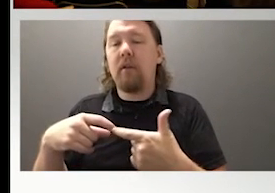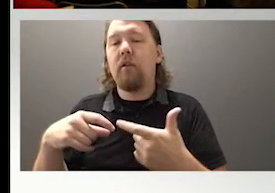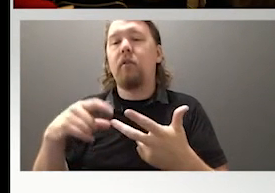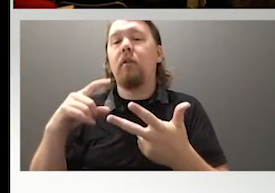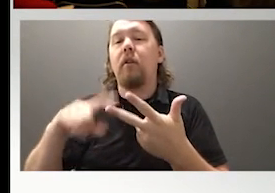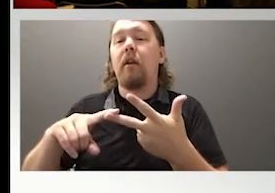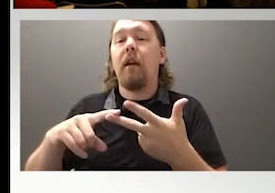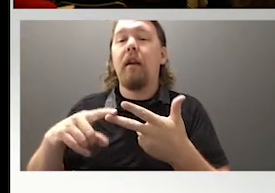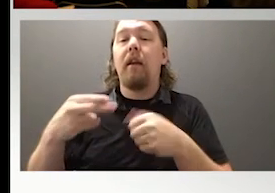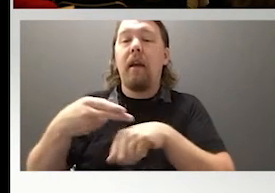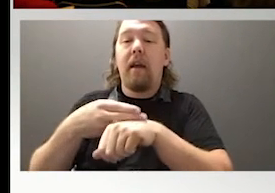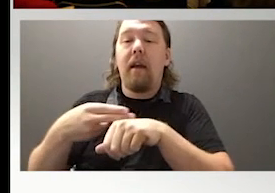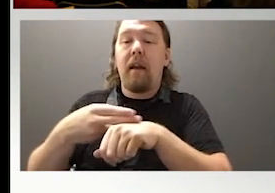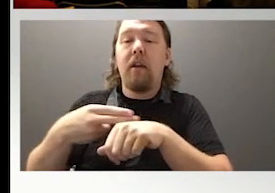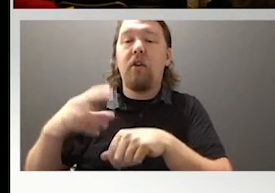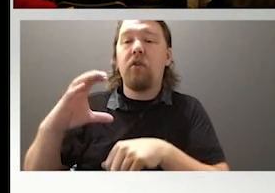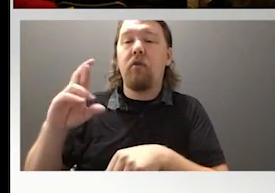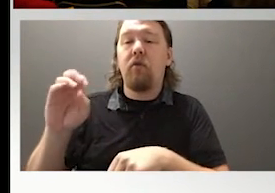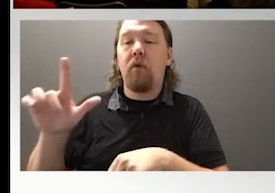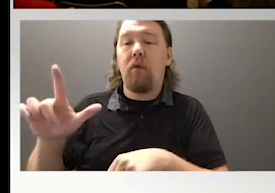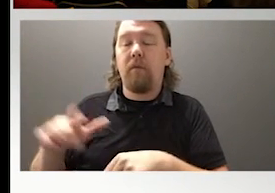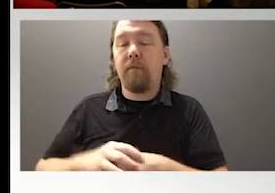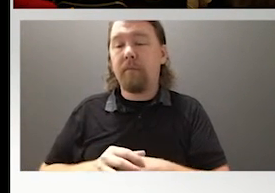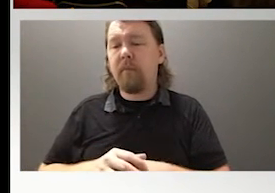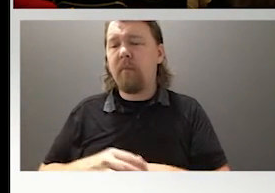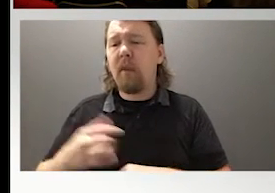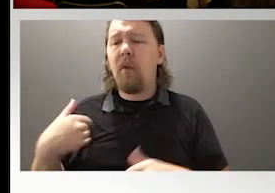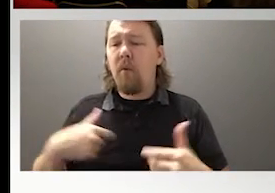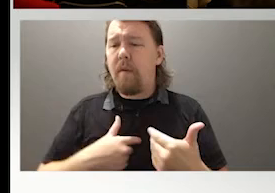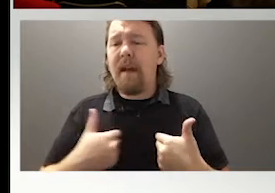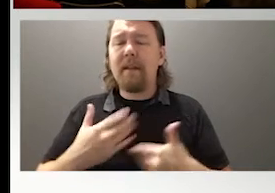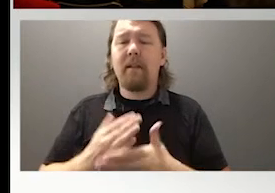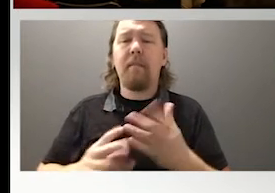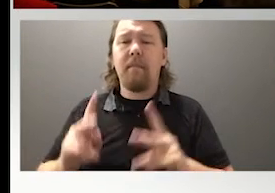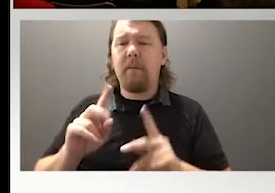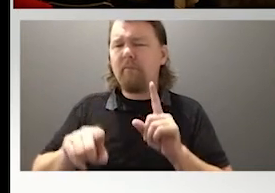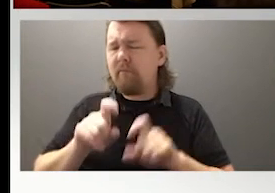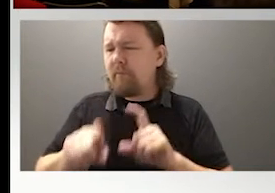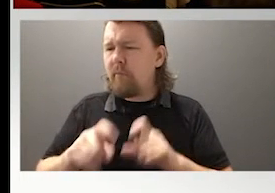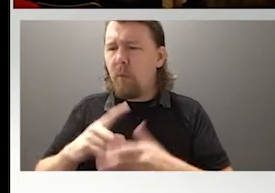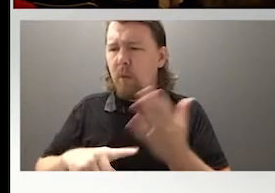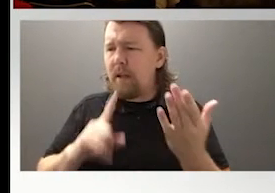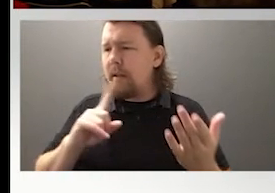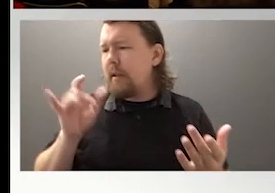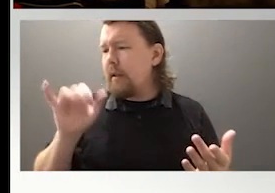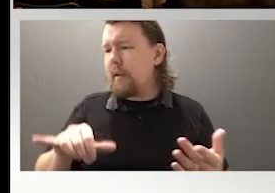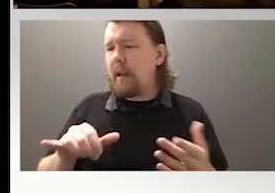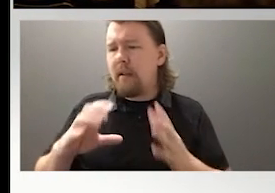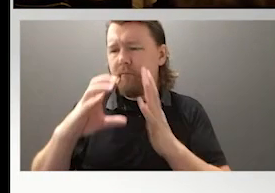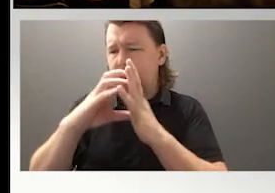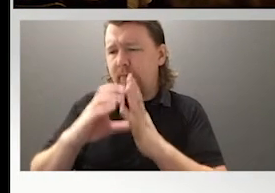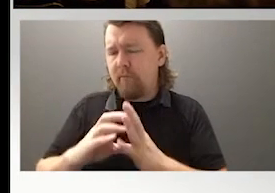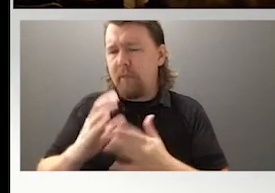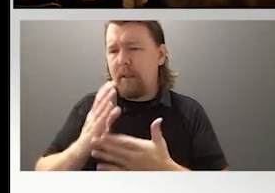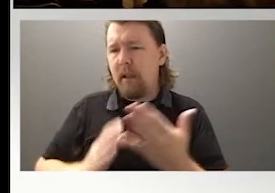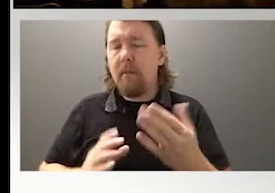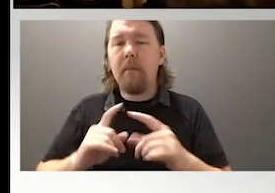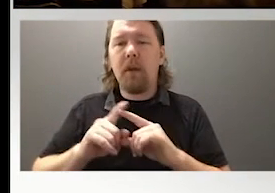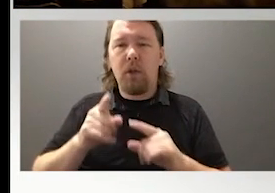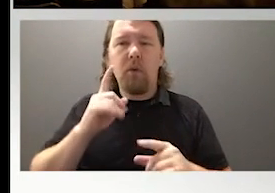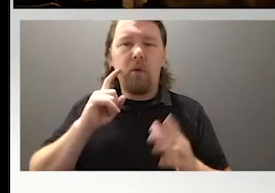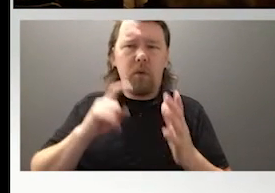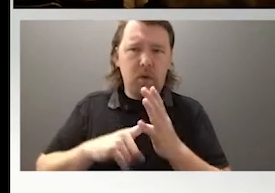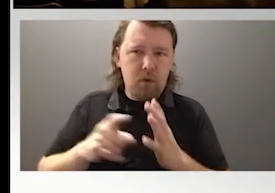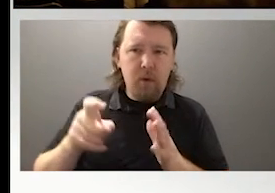it is divided in several sections. I think we've had some questions about what those sections are, but you'll notice how some of them you will